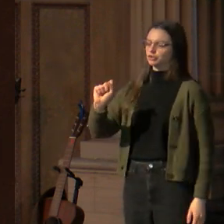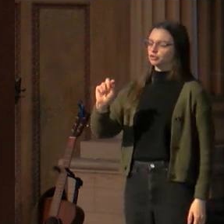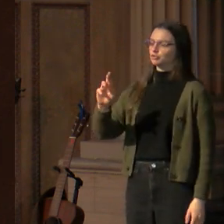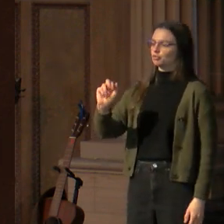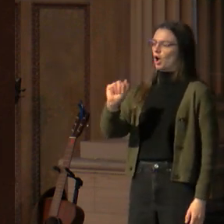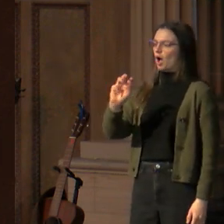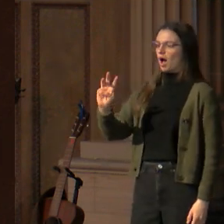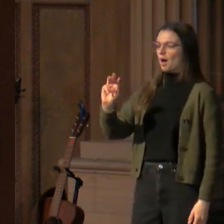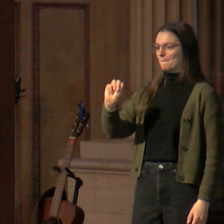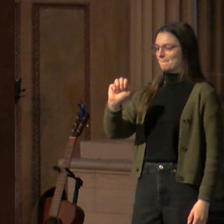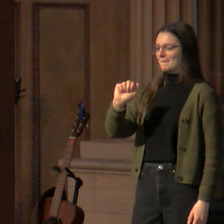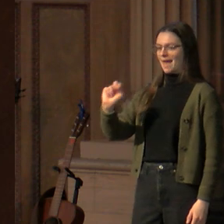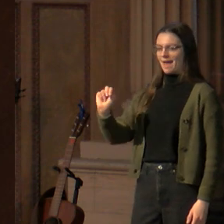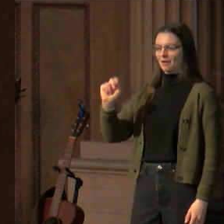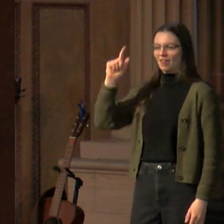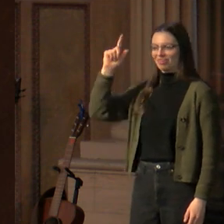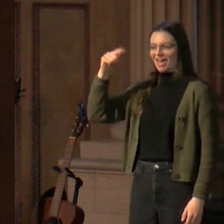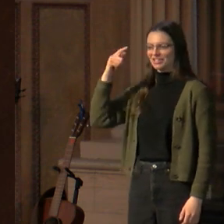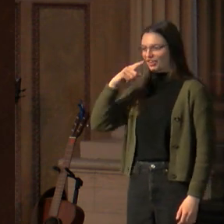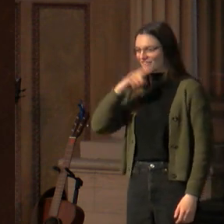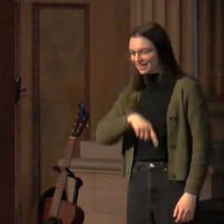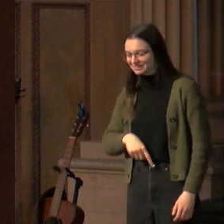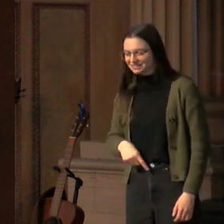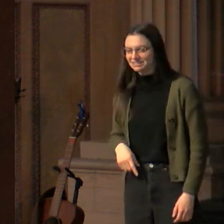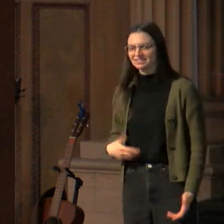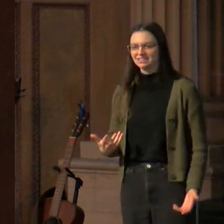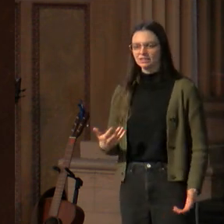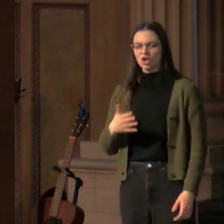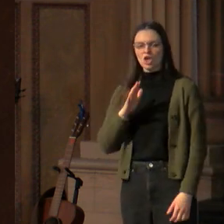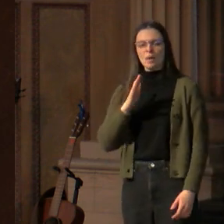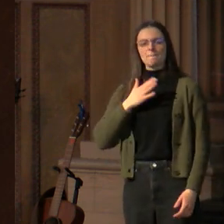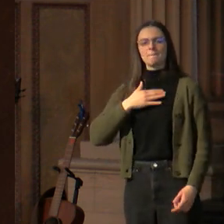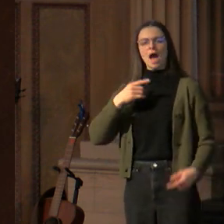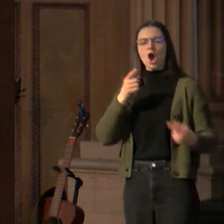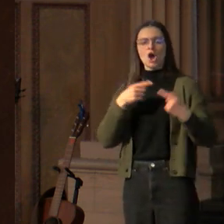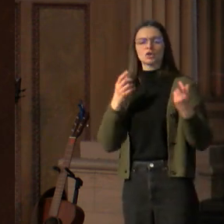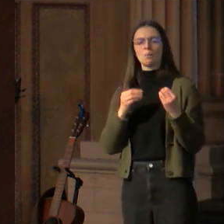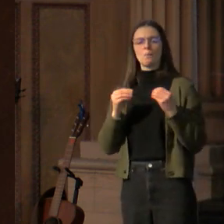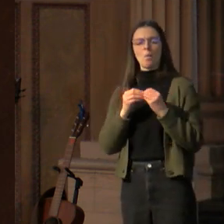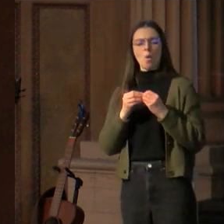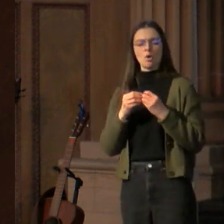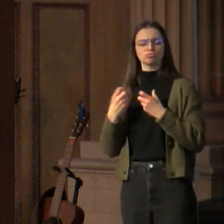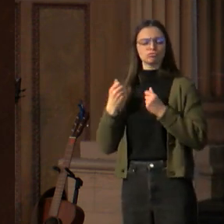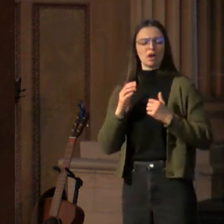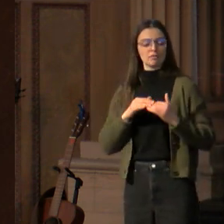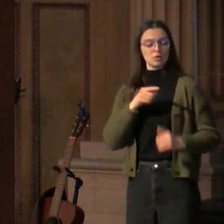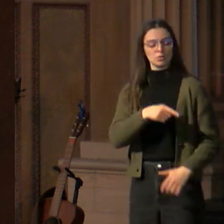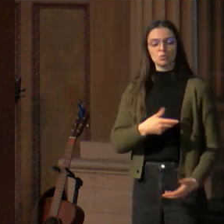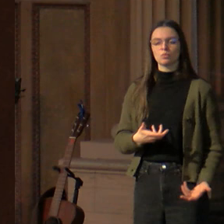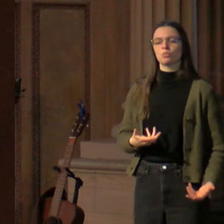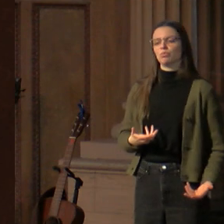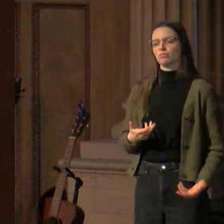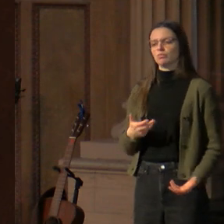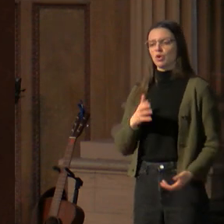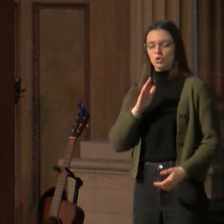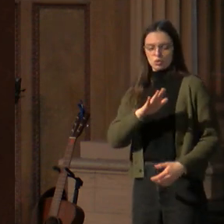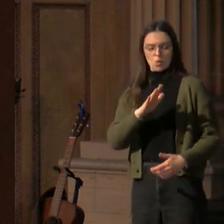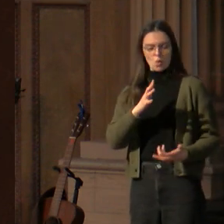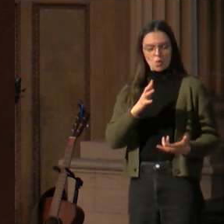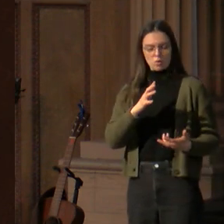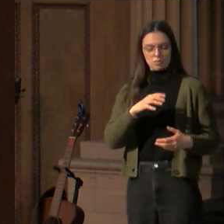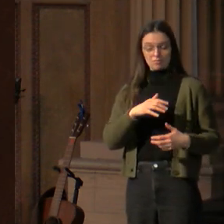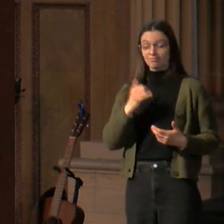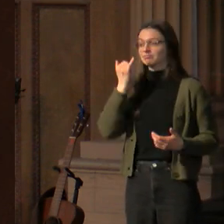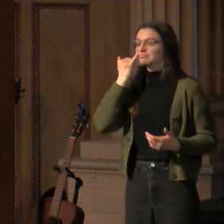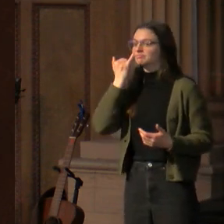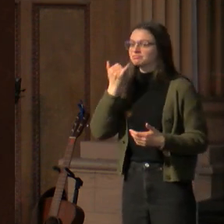argument. They make this argument, you make the argument far weaker in the way that you repeat it to them, and then you blow it over. So your wife doesn't like